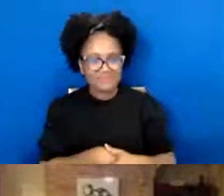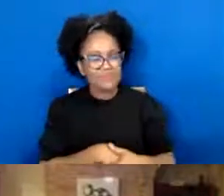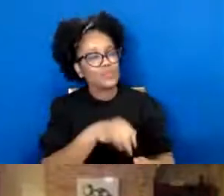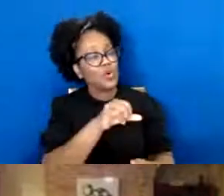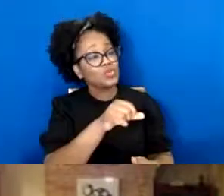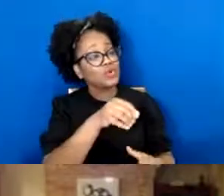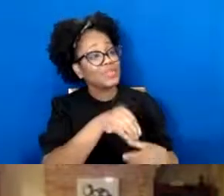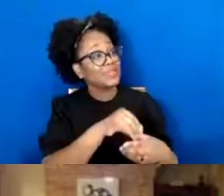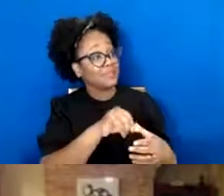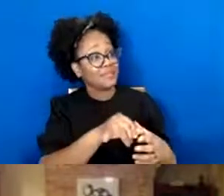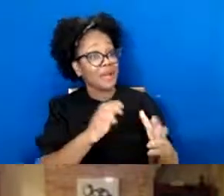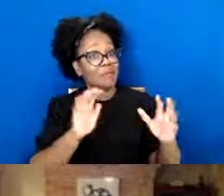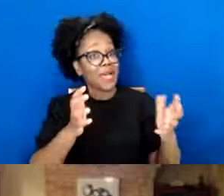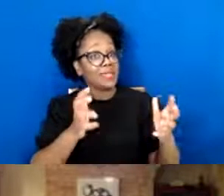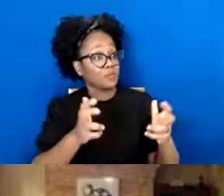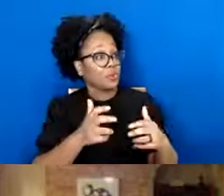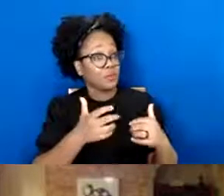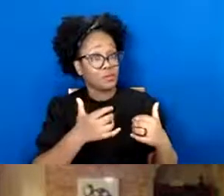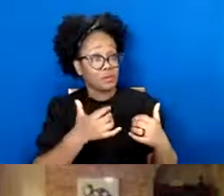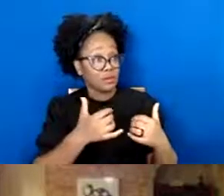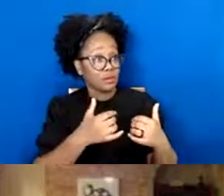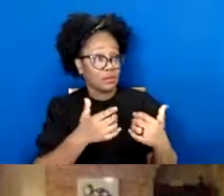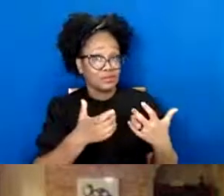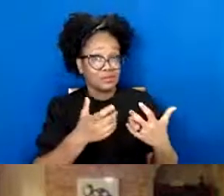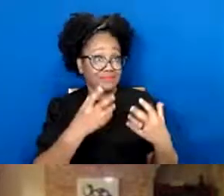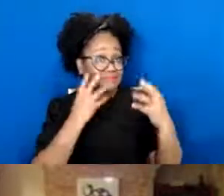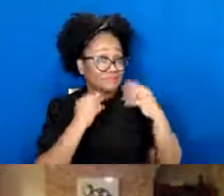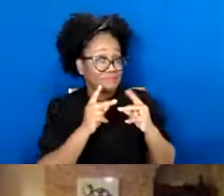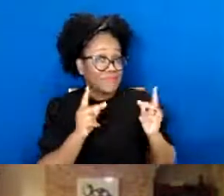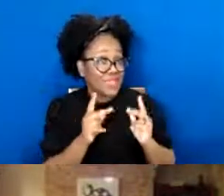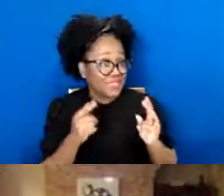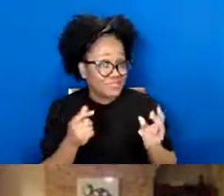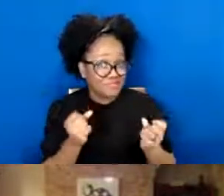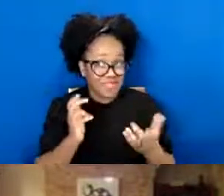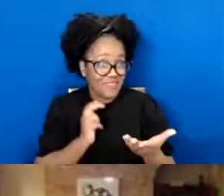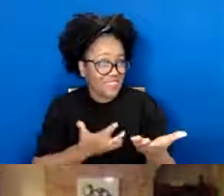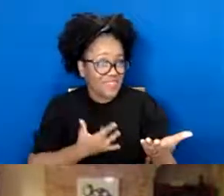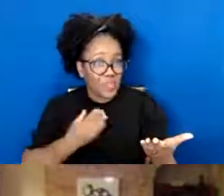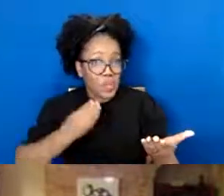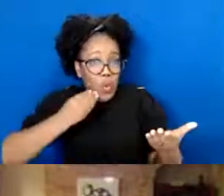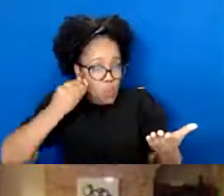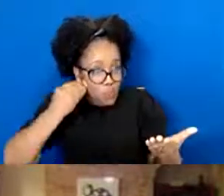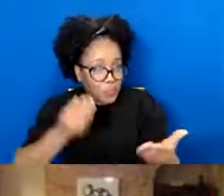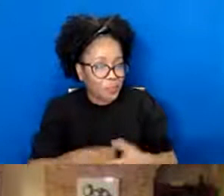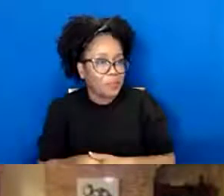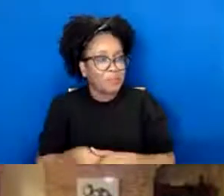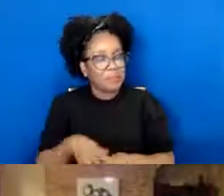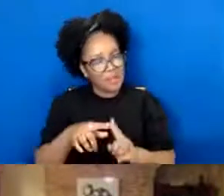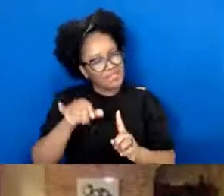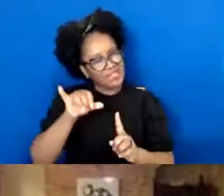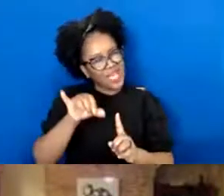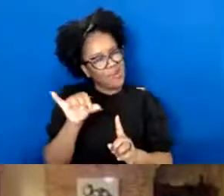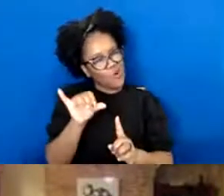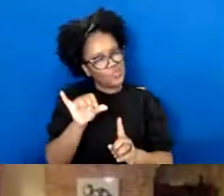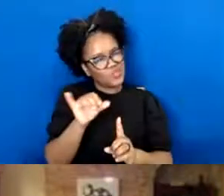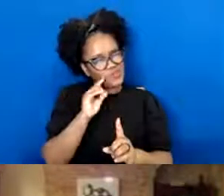have called home, though we can talk about it in these sort of like sentimental ways, that's also a spot where some of us cheat.